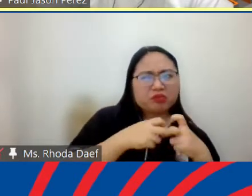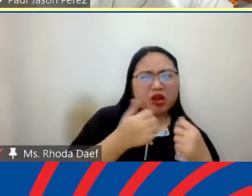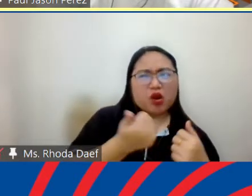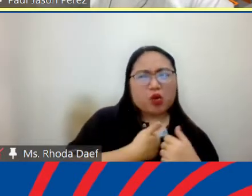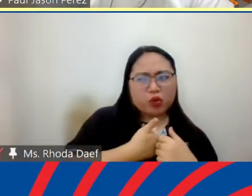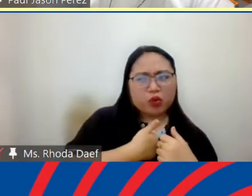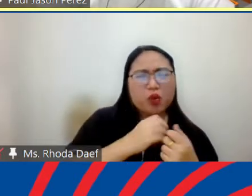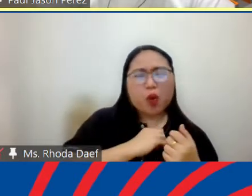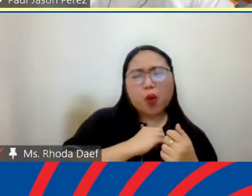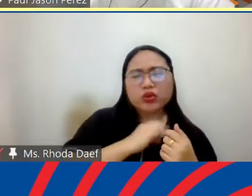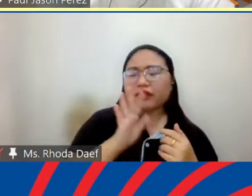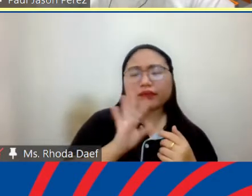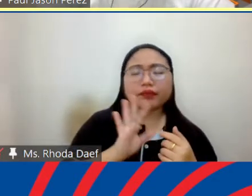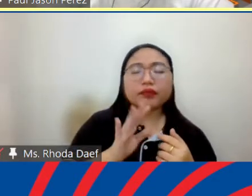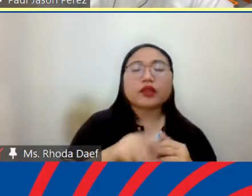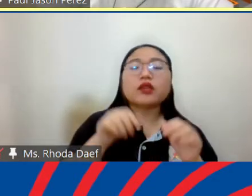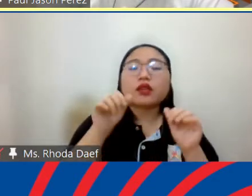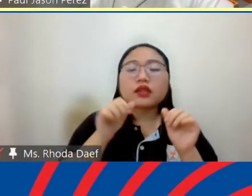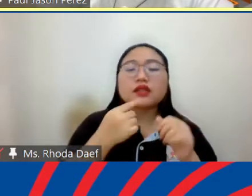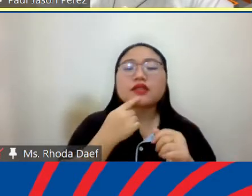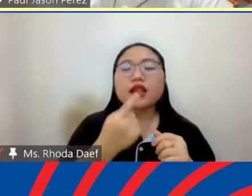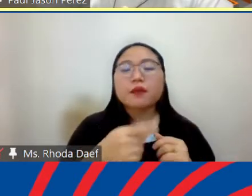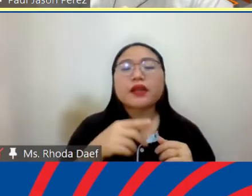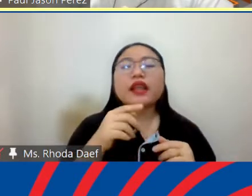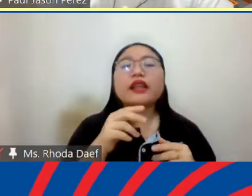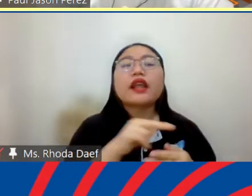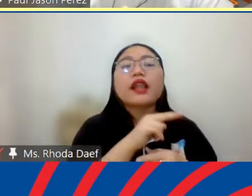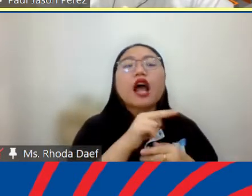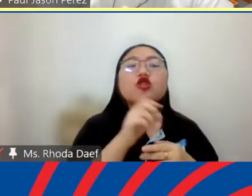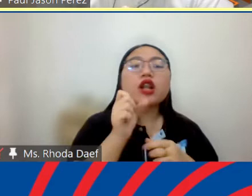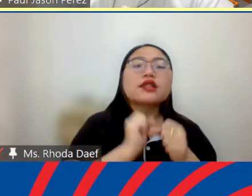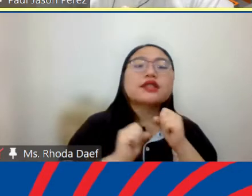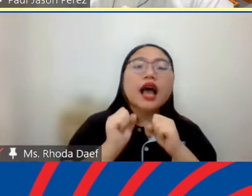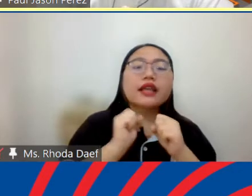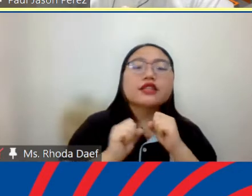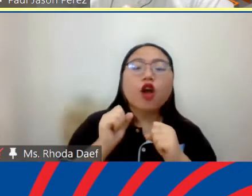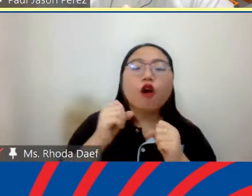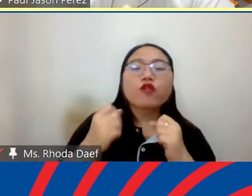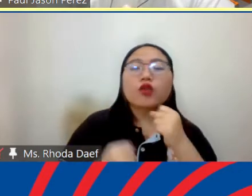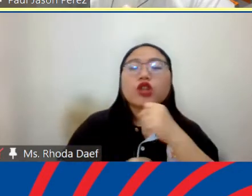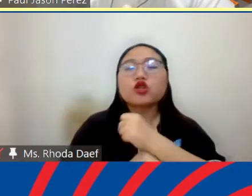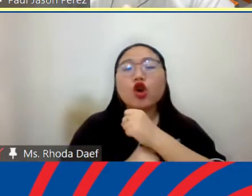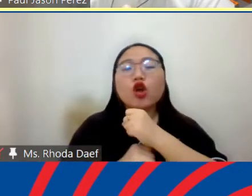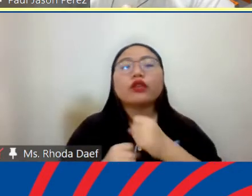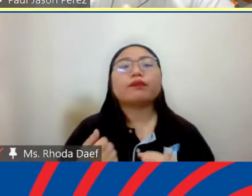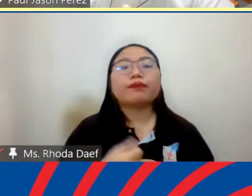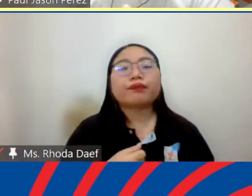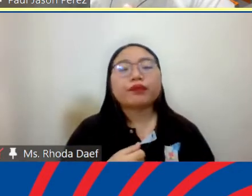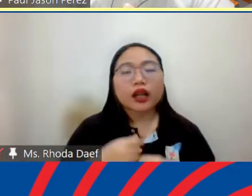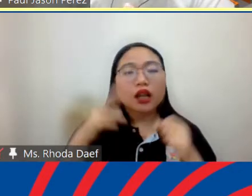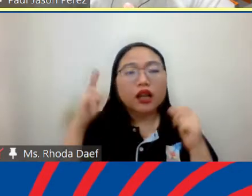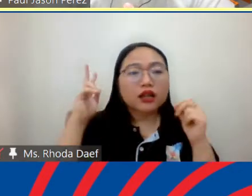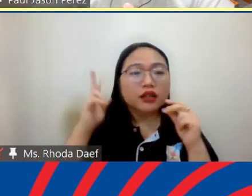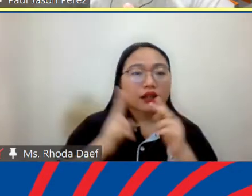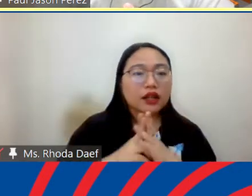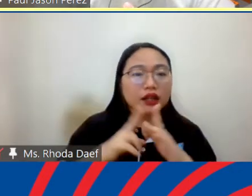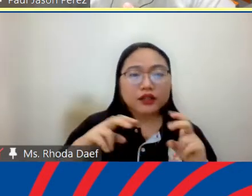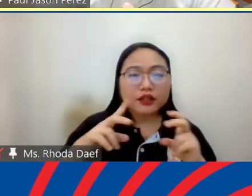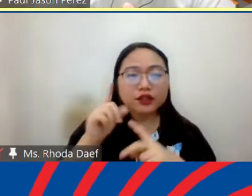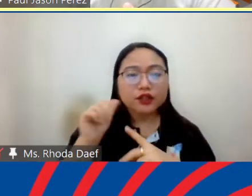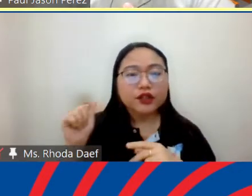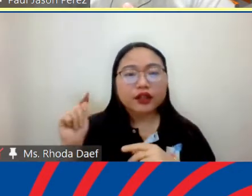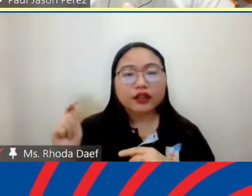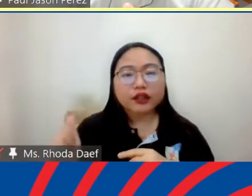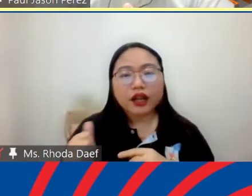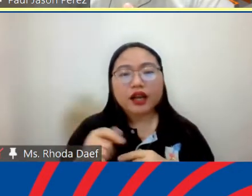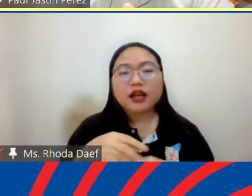the National Science Foundation, also from the United States, that said research data are determined by the community